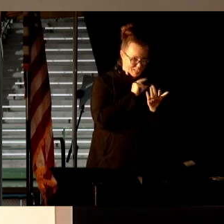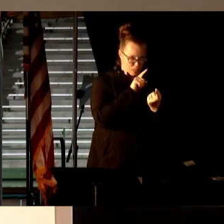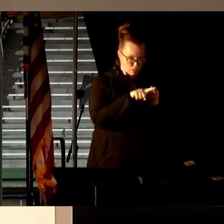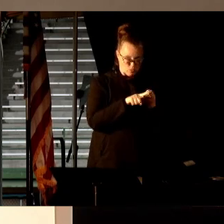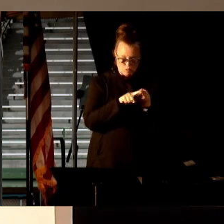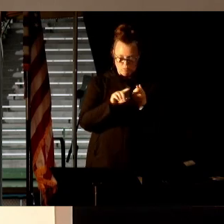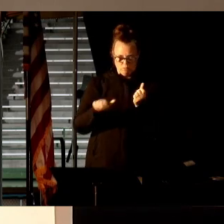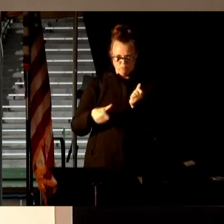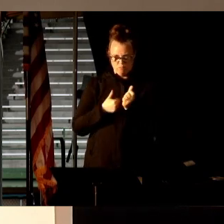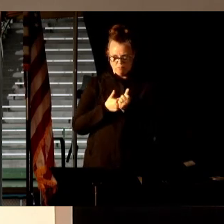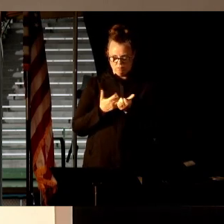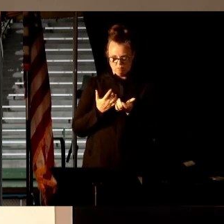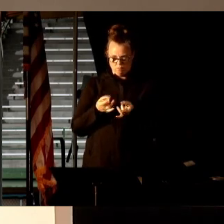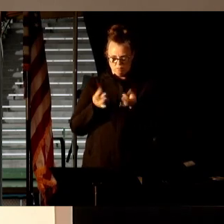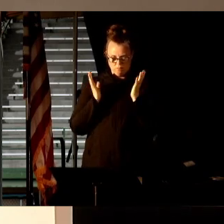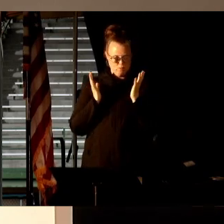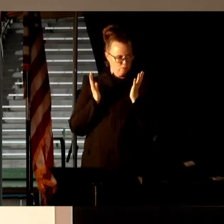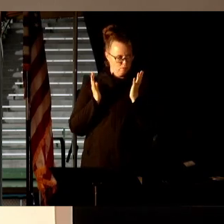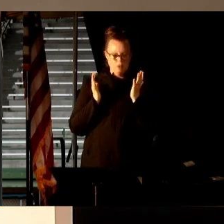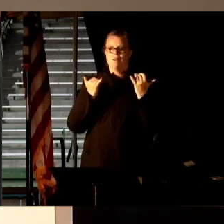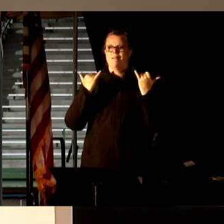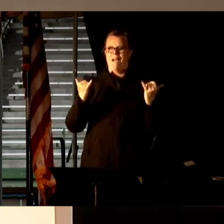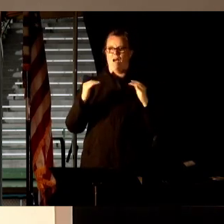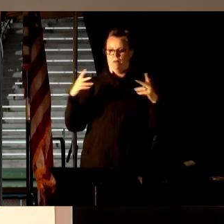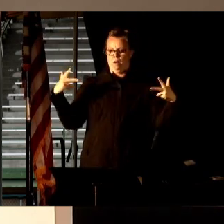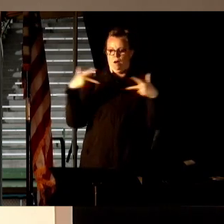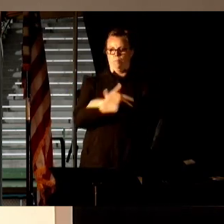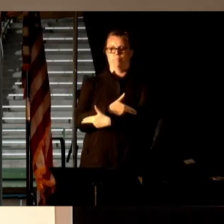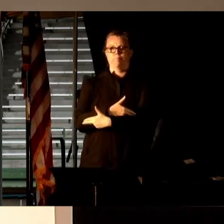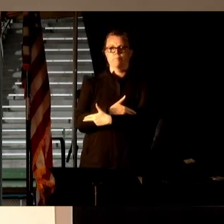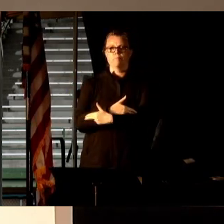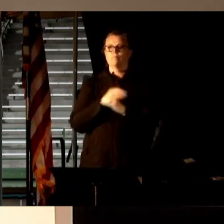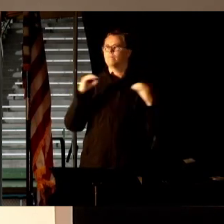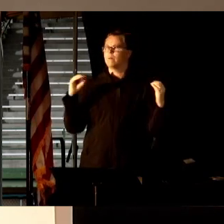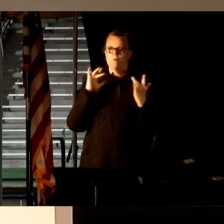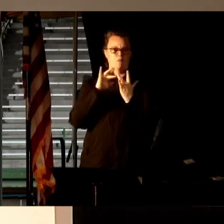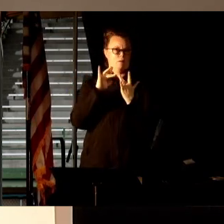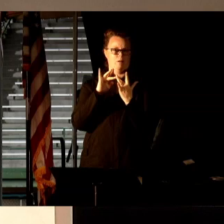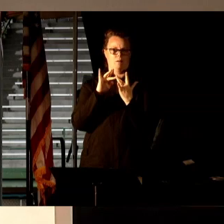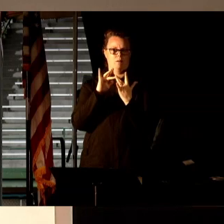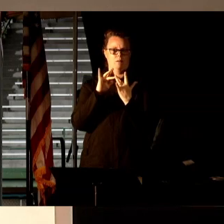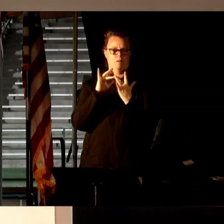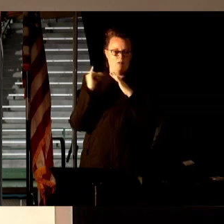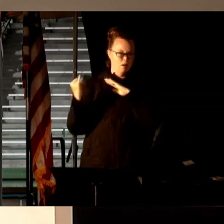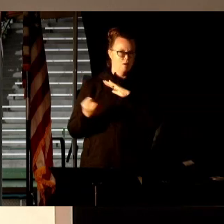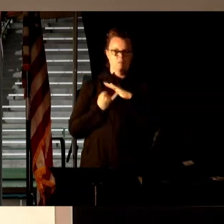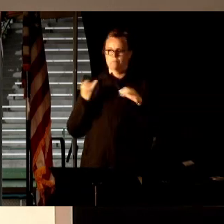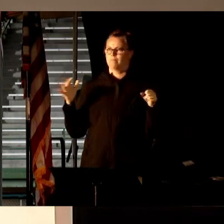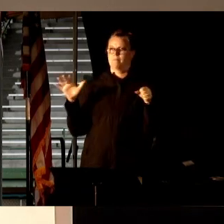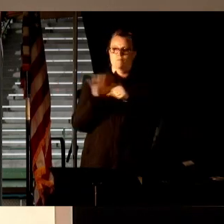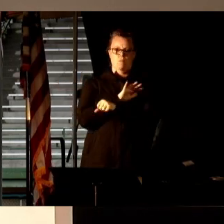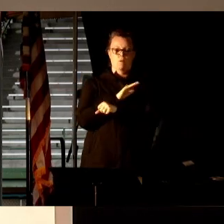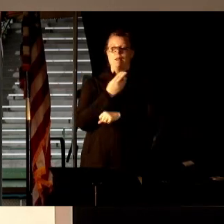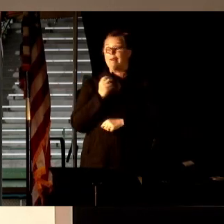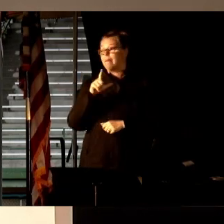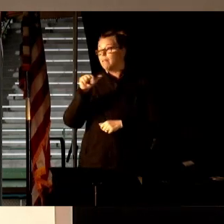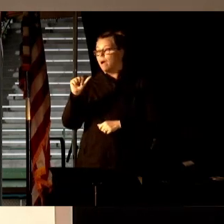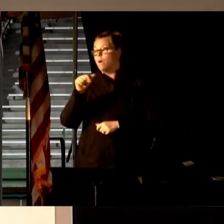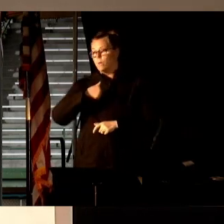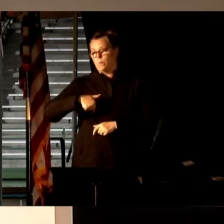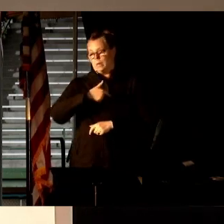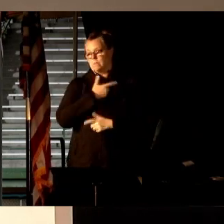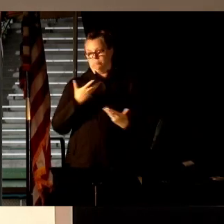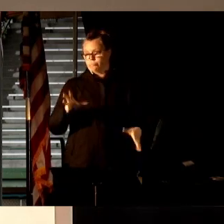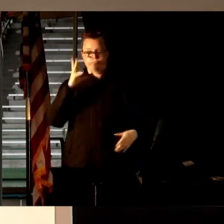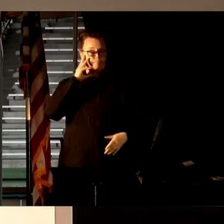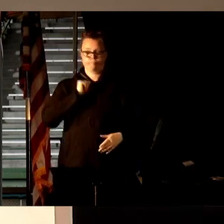the behind-the-scenes tragedy that meant no interactions and no contact, complete isolation. Gila, we made it through that. We